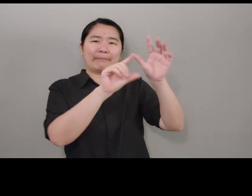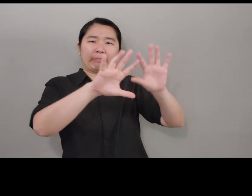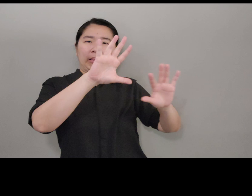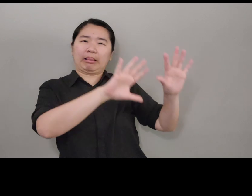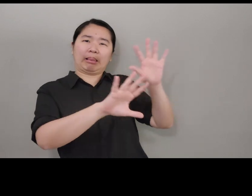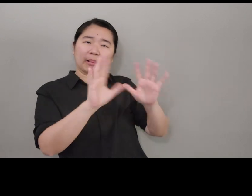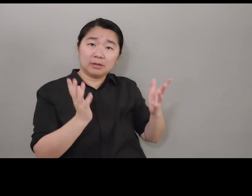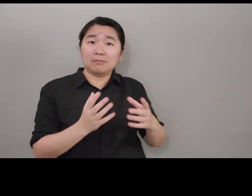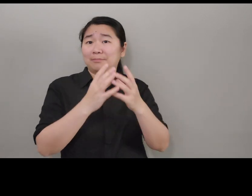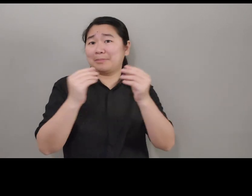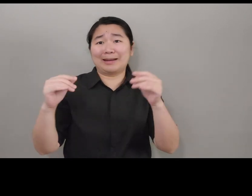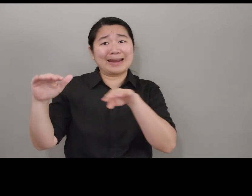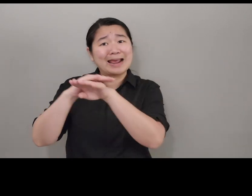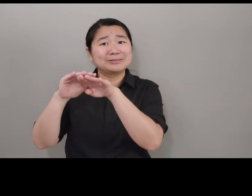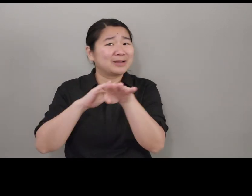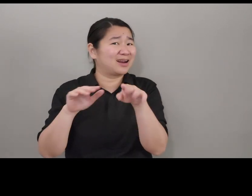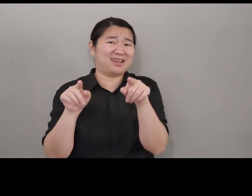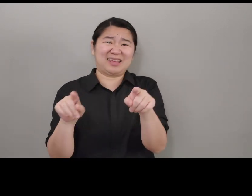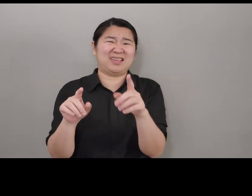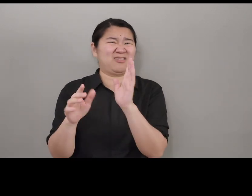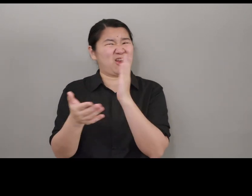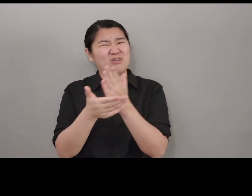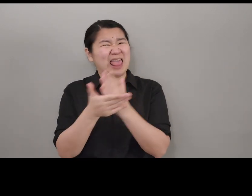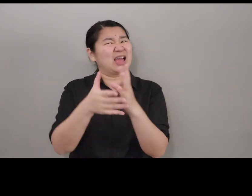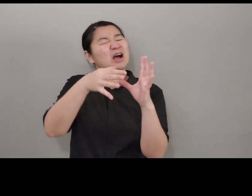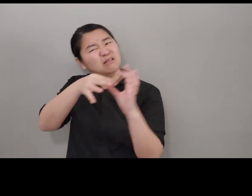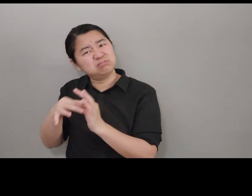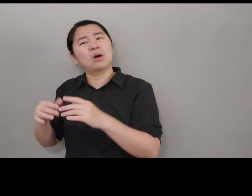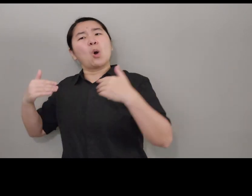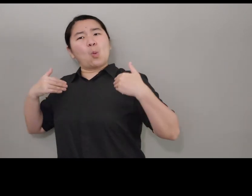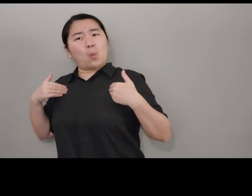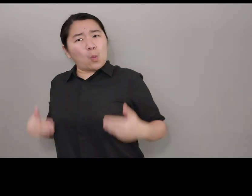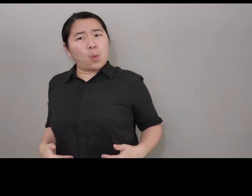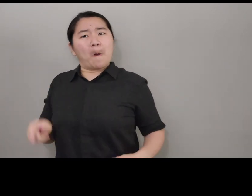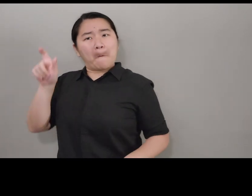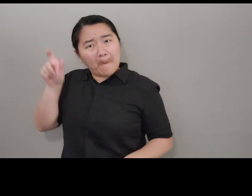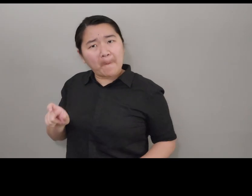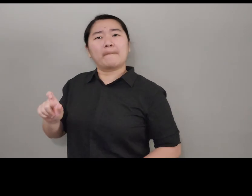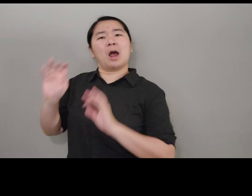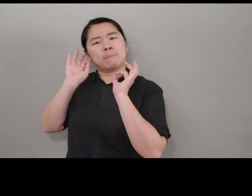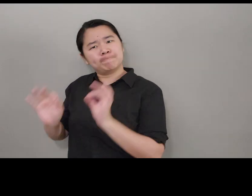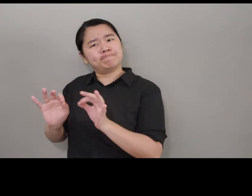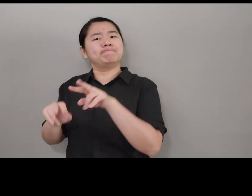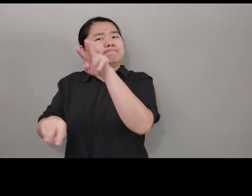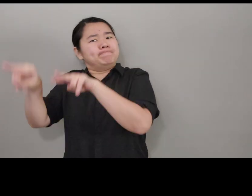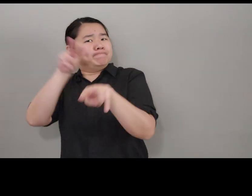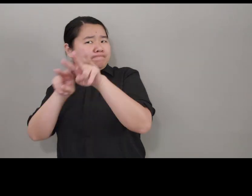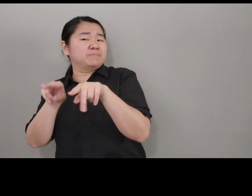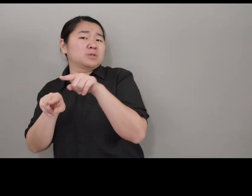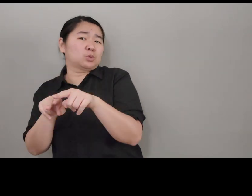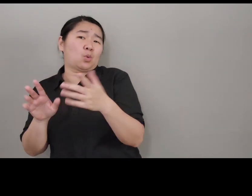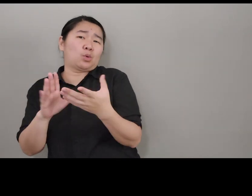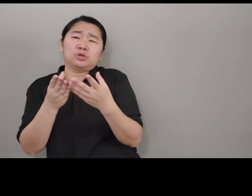I honestly believe that accessibility solutions of the future are going to be technology solutions, but they are going